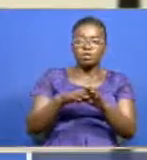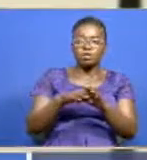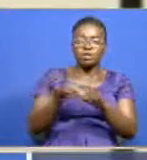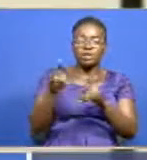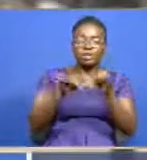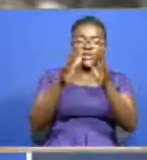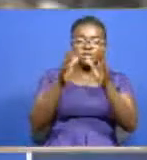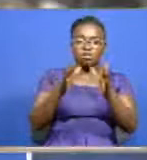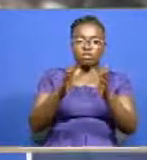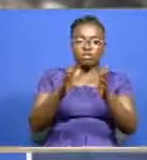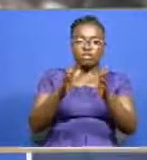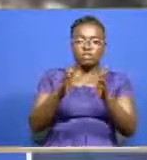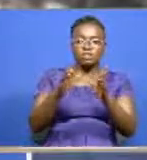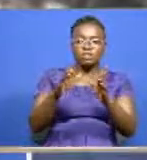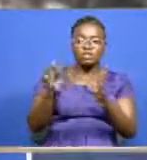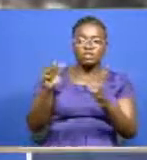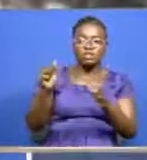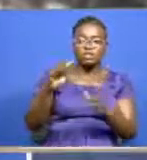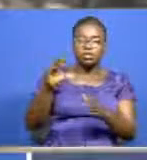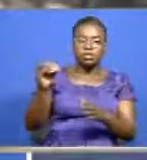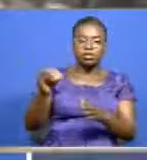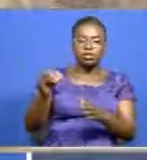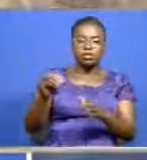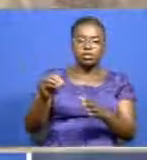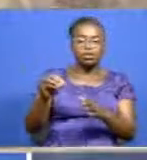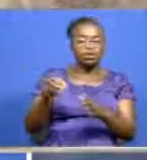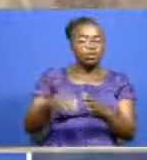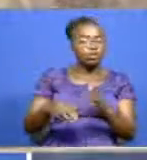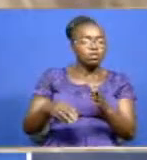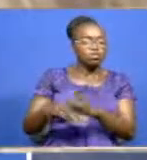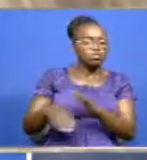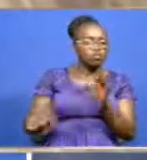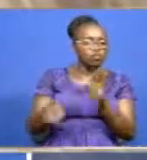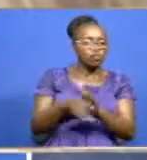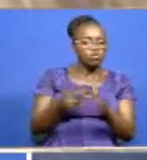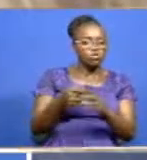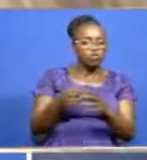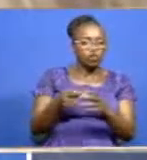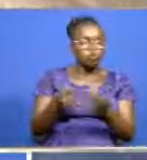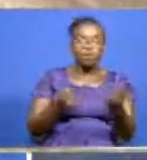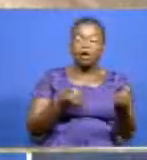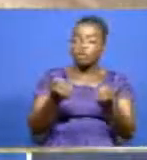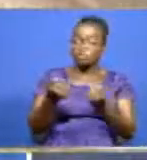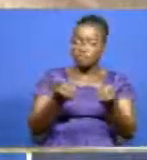after a female passenger was killed after she was thrown out of a moving vehicle.